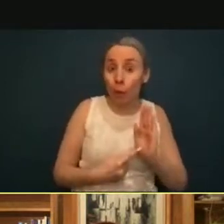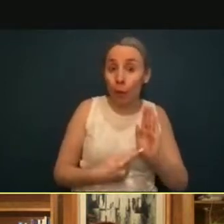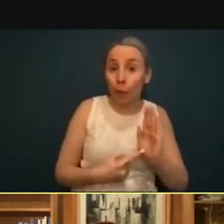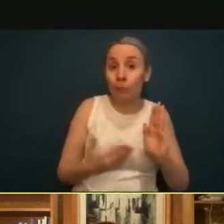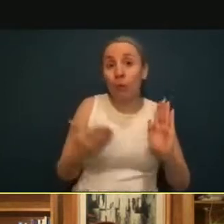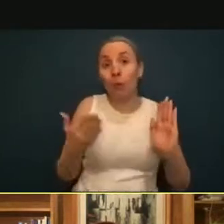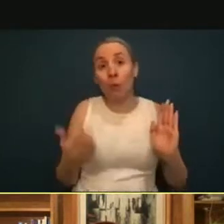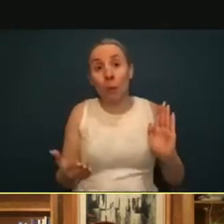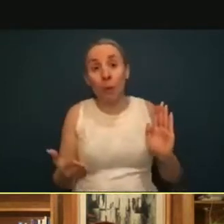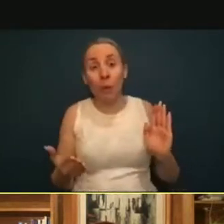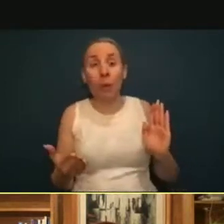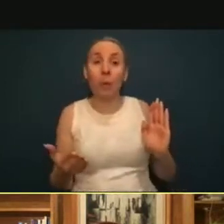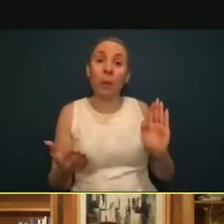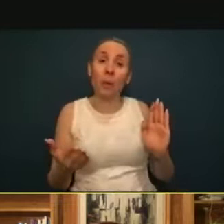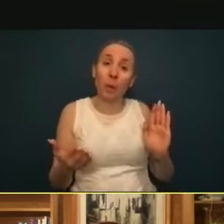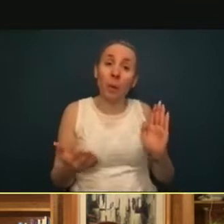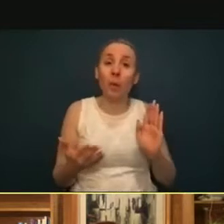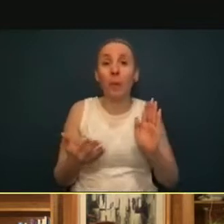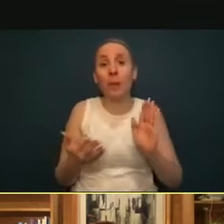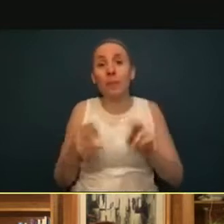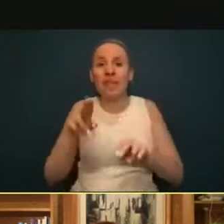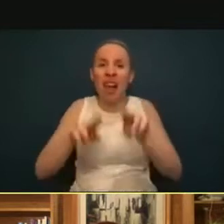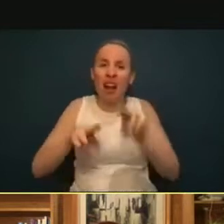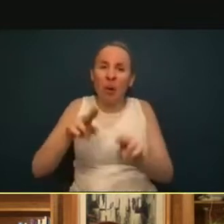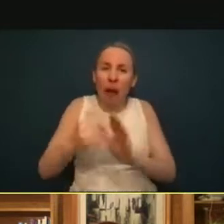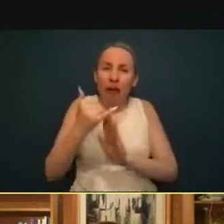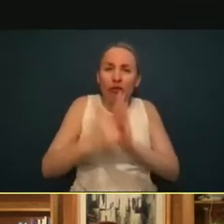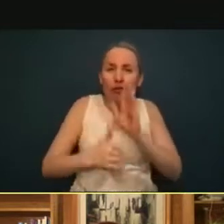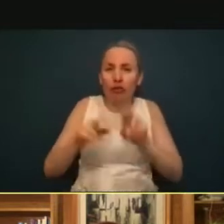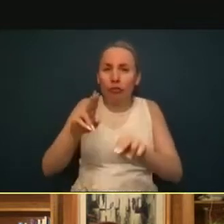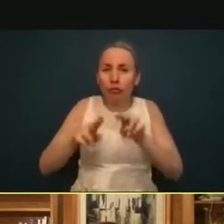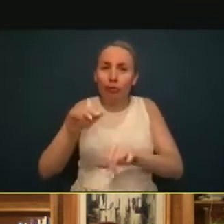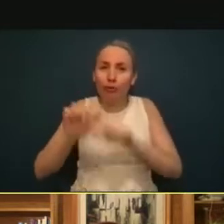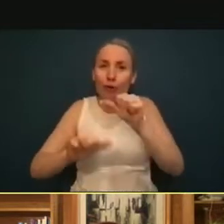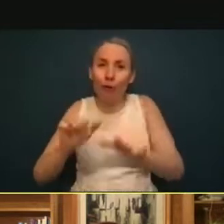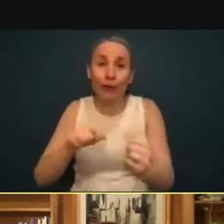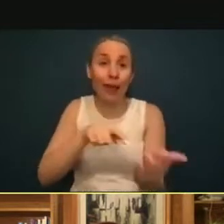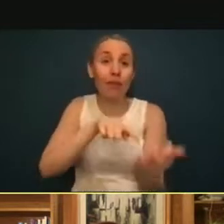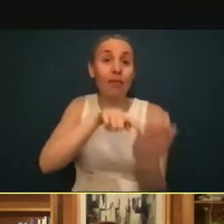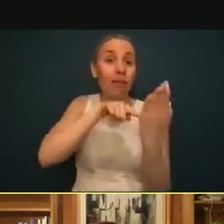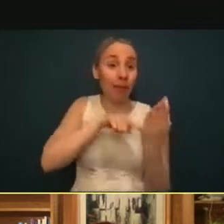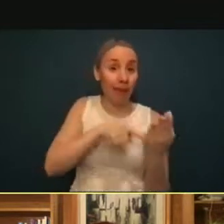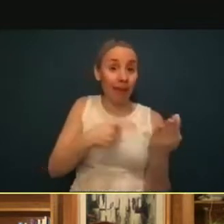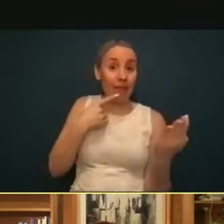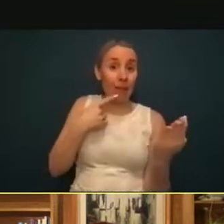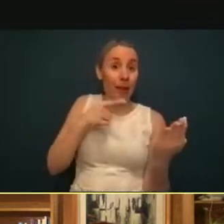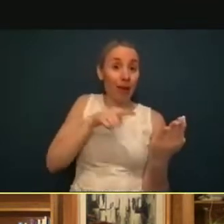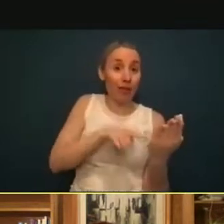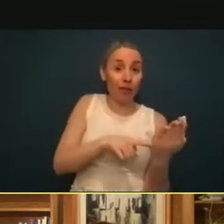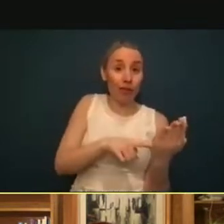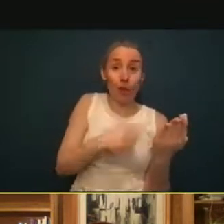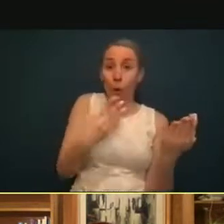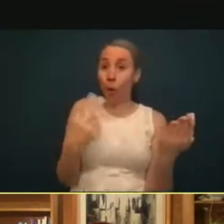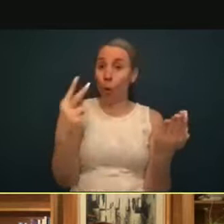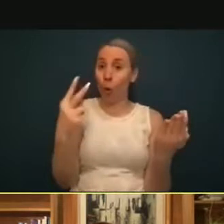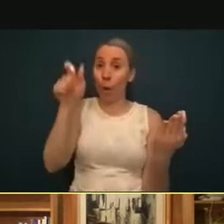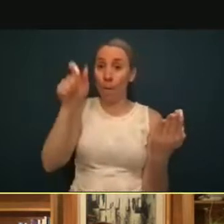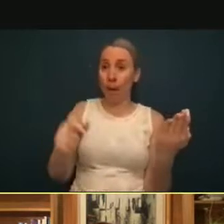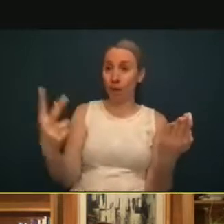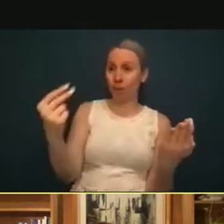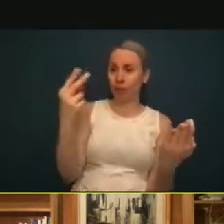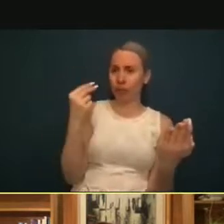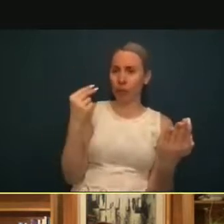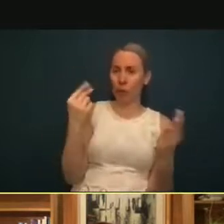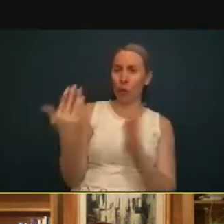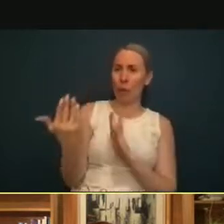an evaluation or something like that, that information can, if it's not delivered in an accessible way,